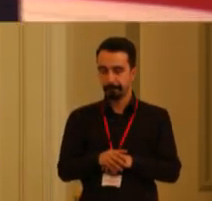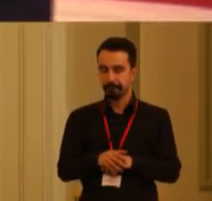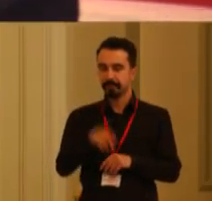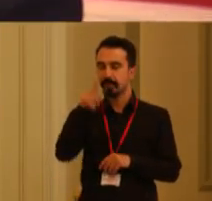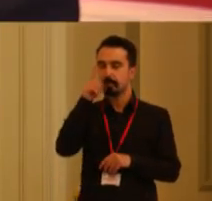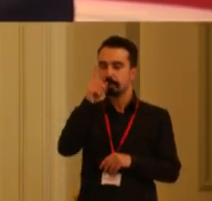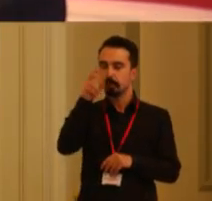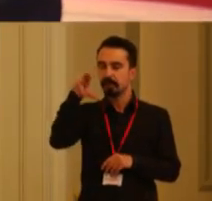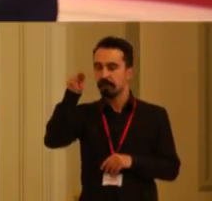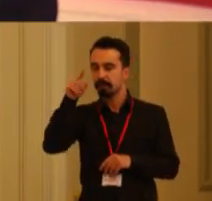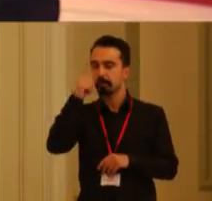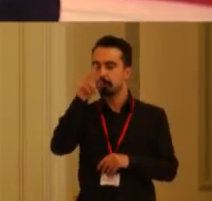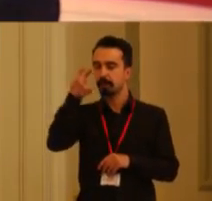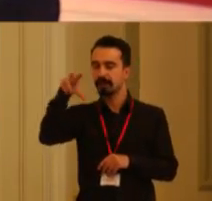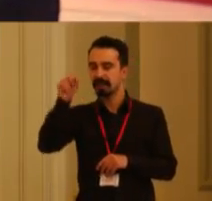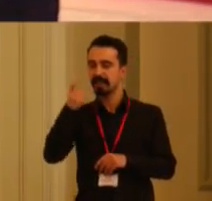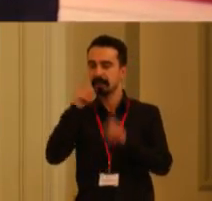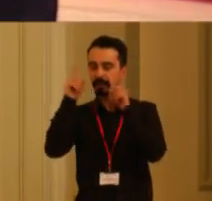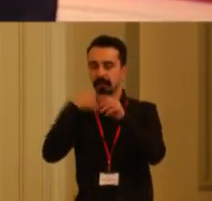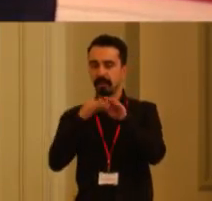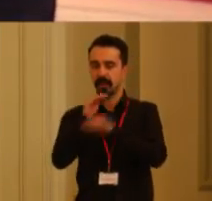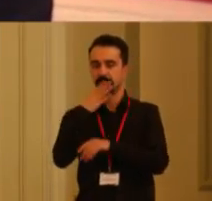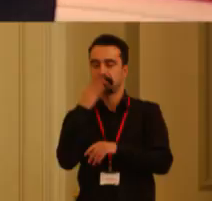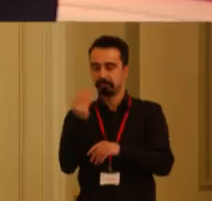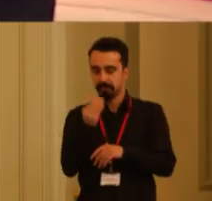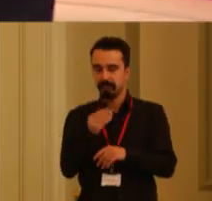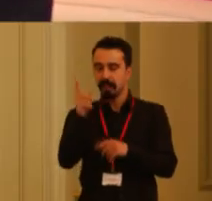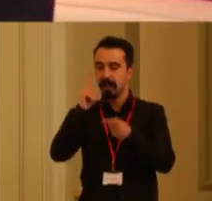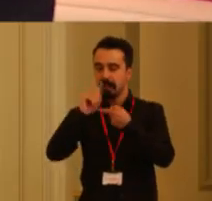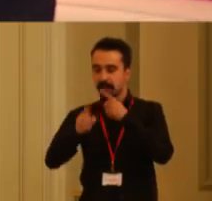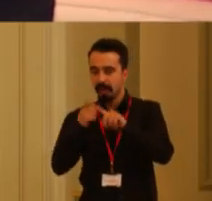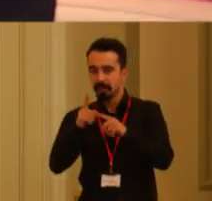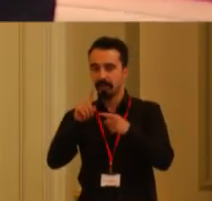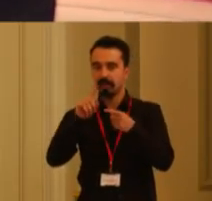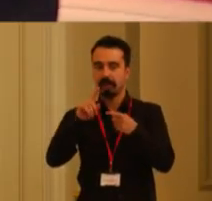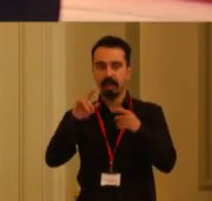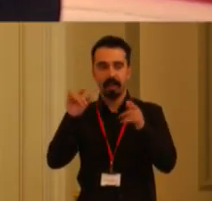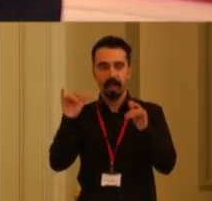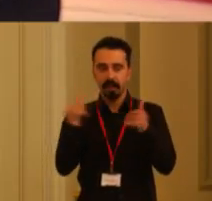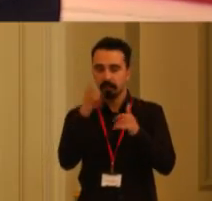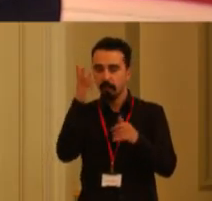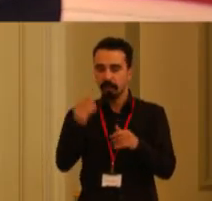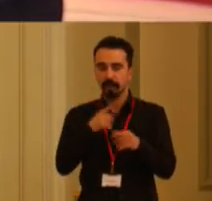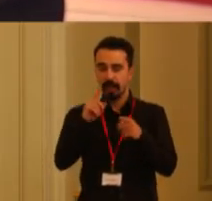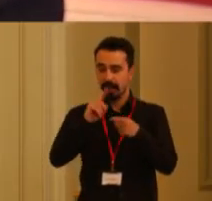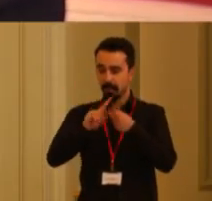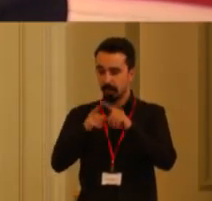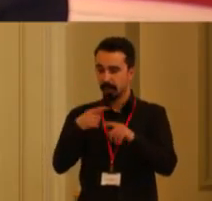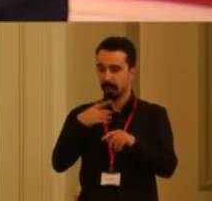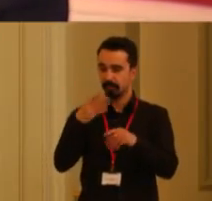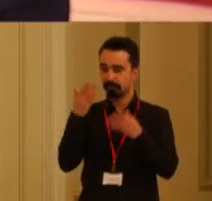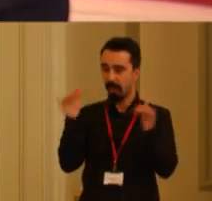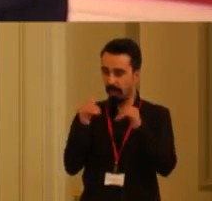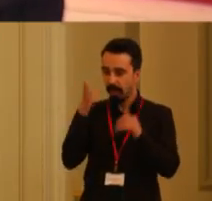own experience. In the 1970s and 80s, when I was a teenager or kid, if you were to, and they would